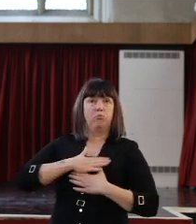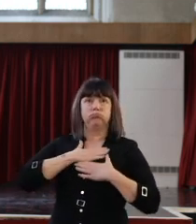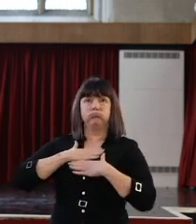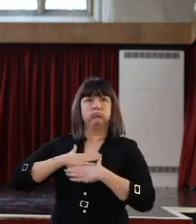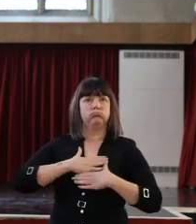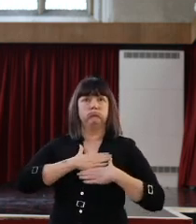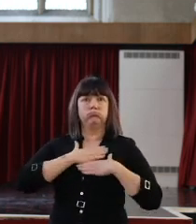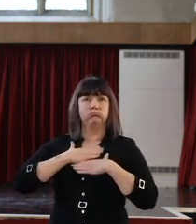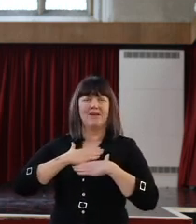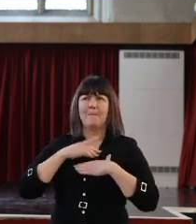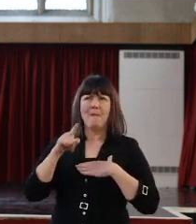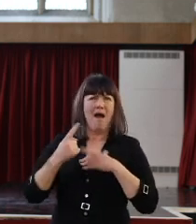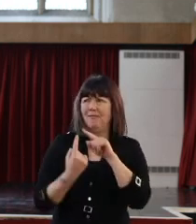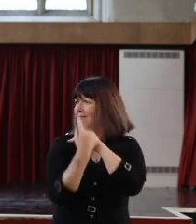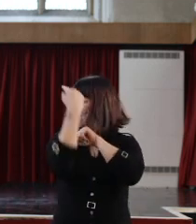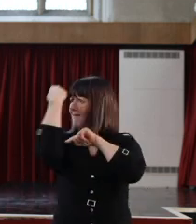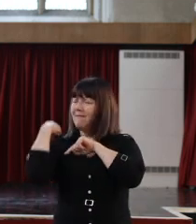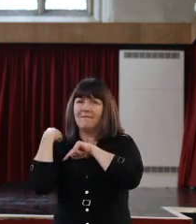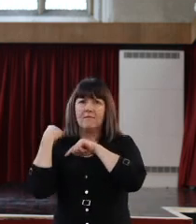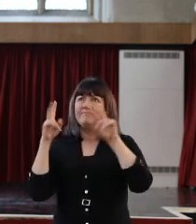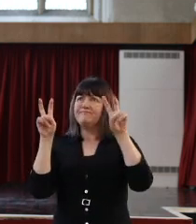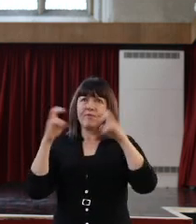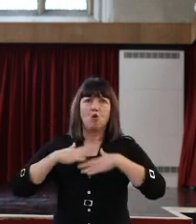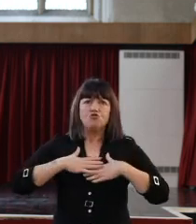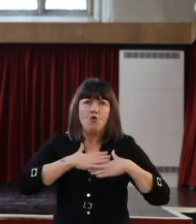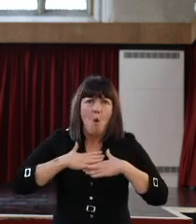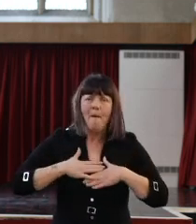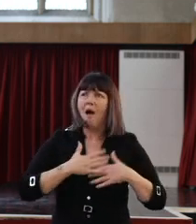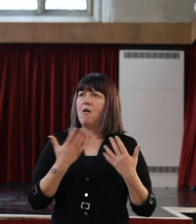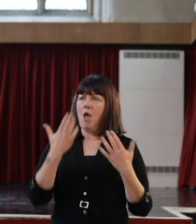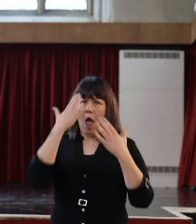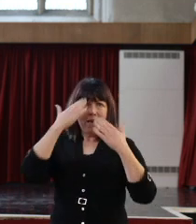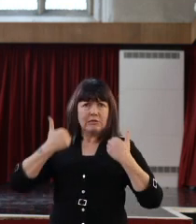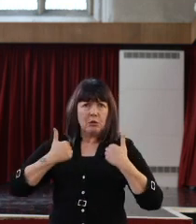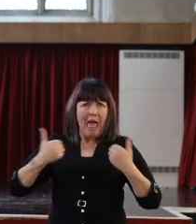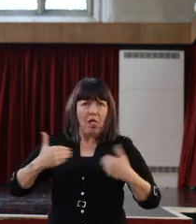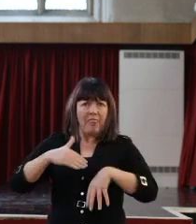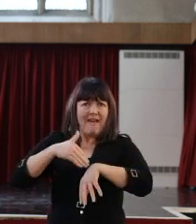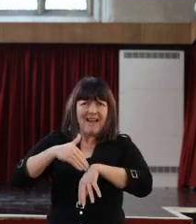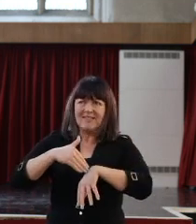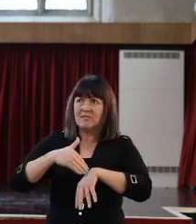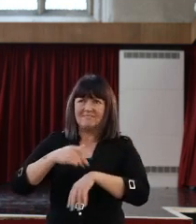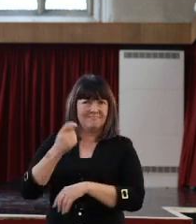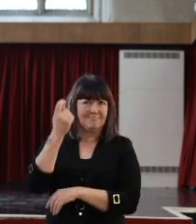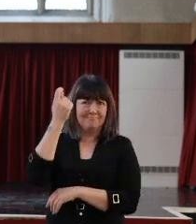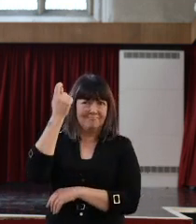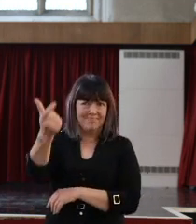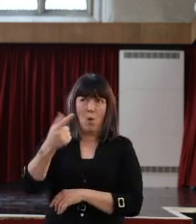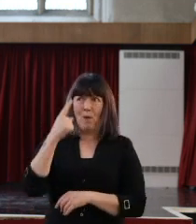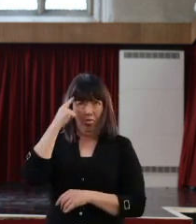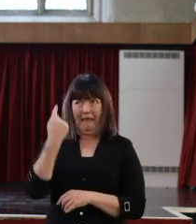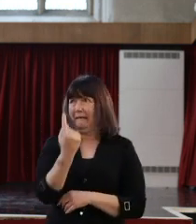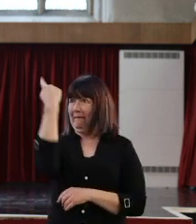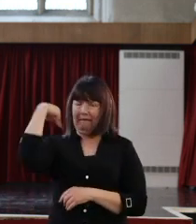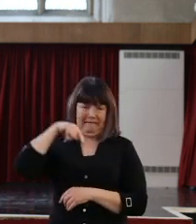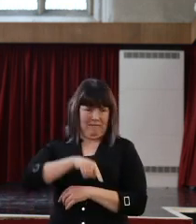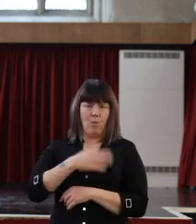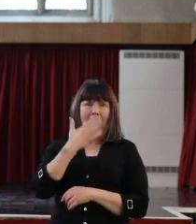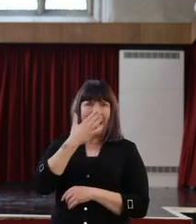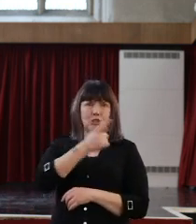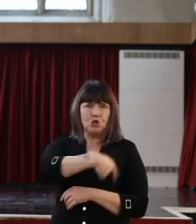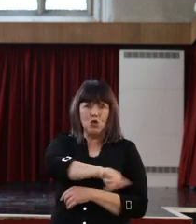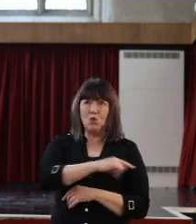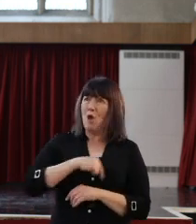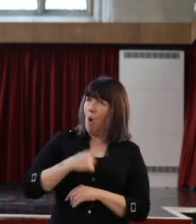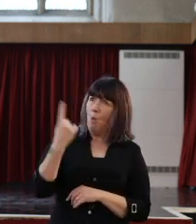was no support, no counselling, certainly not for kids. The attitude to parental death in East Anglia back then was pretty much, well, you still got one